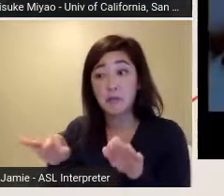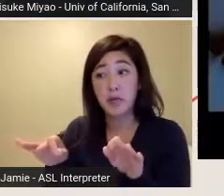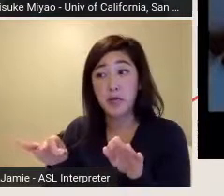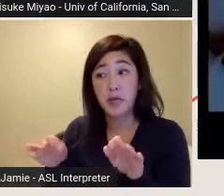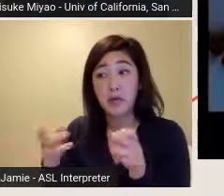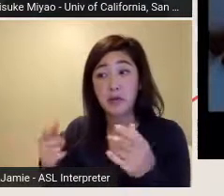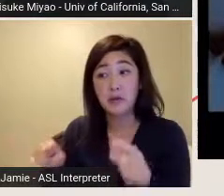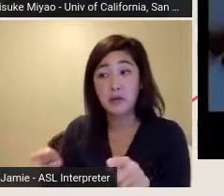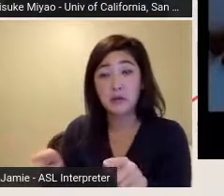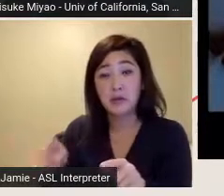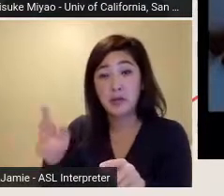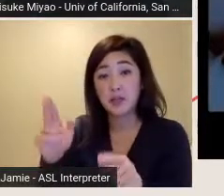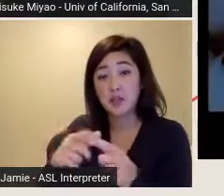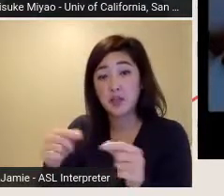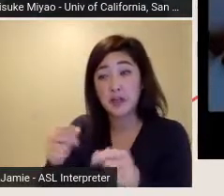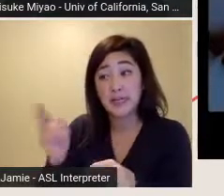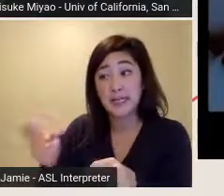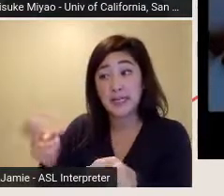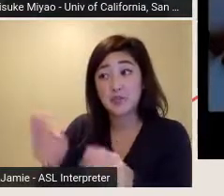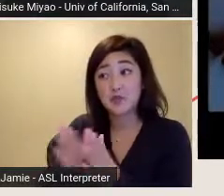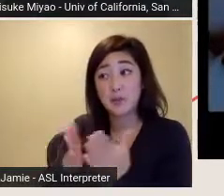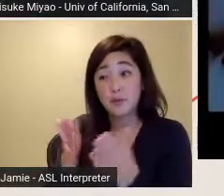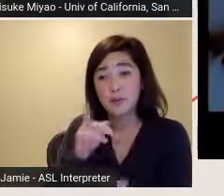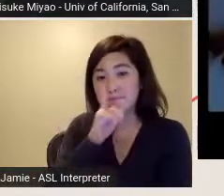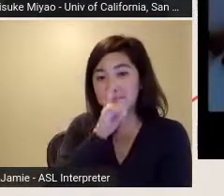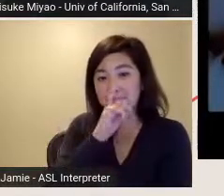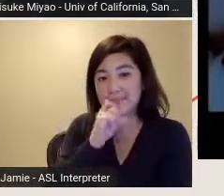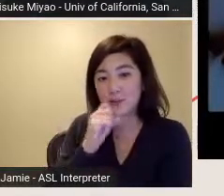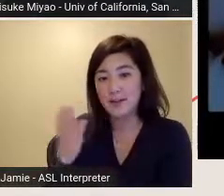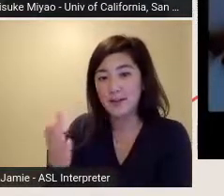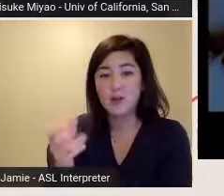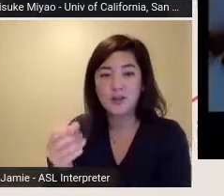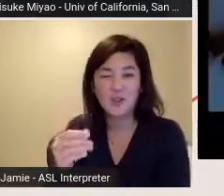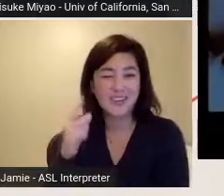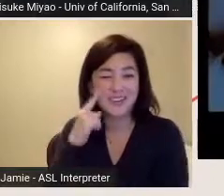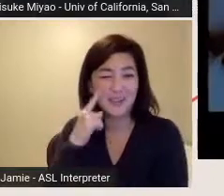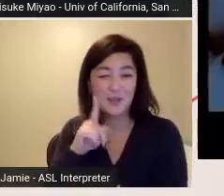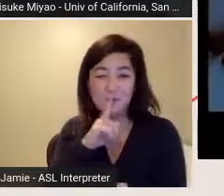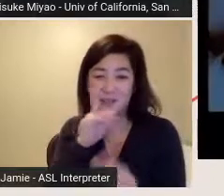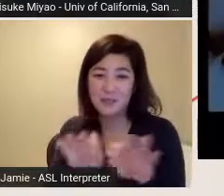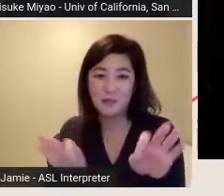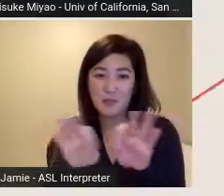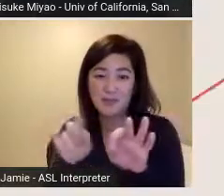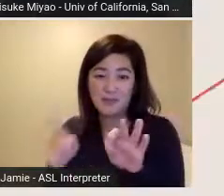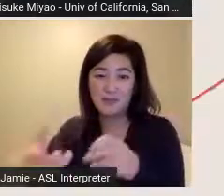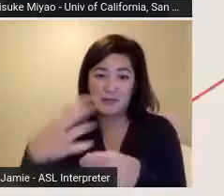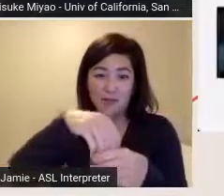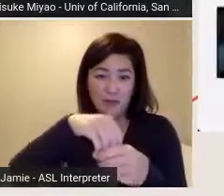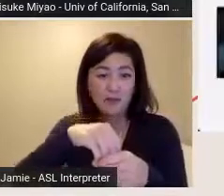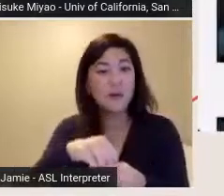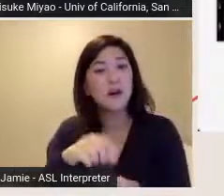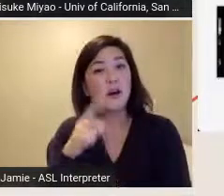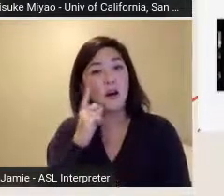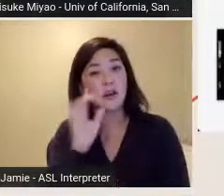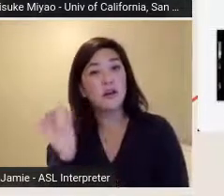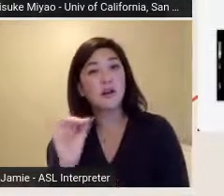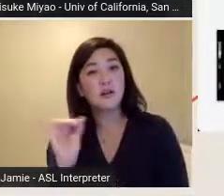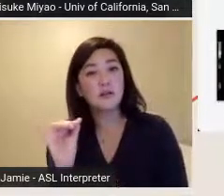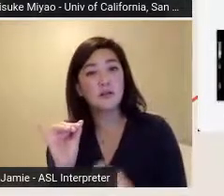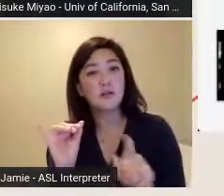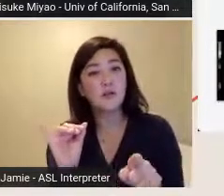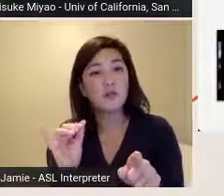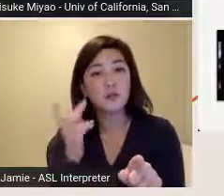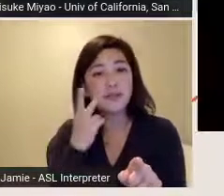history books. So it's important that this was in the film. I think one of the other aspects of this that we see